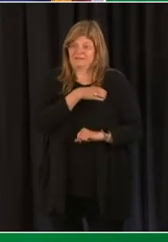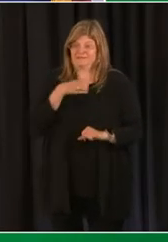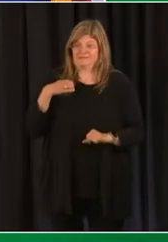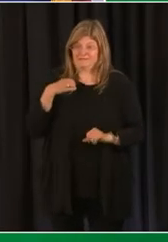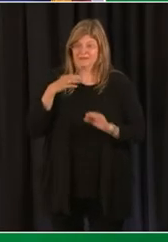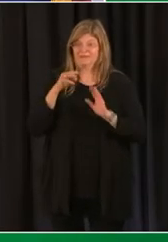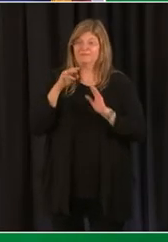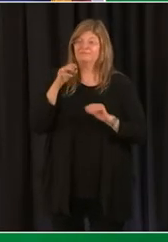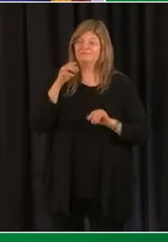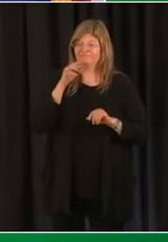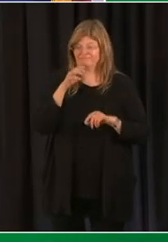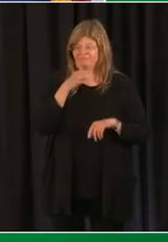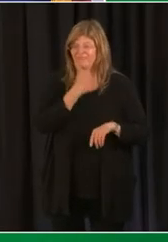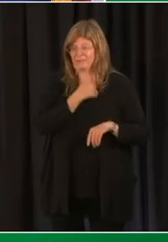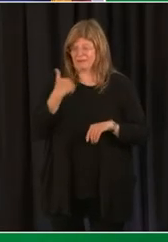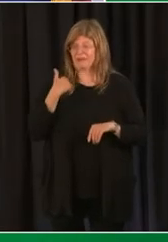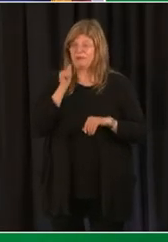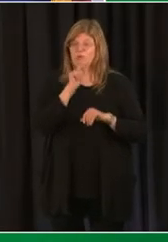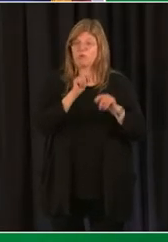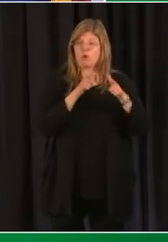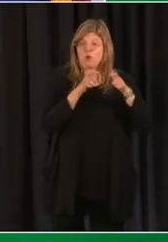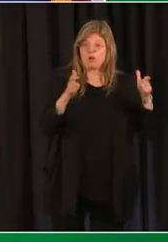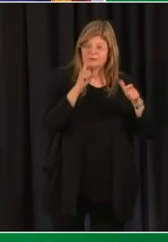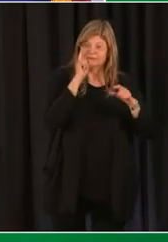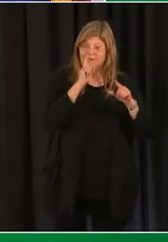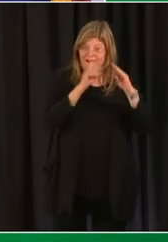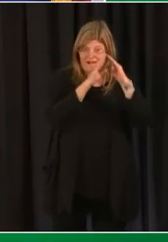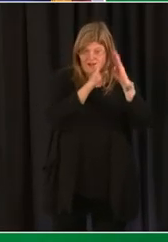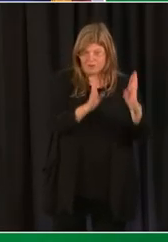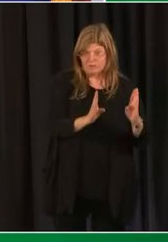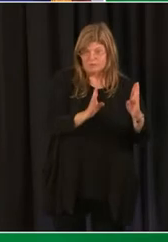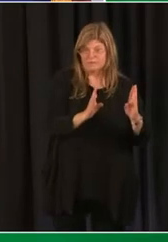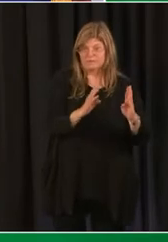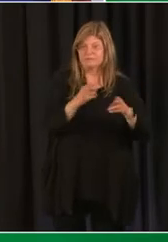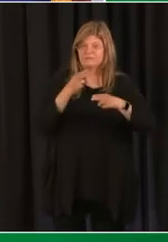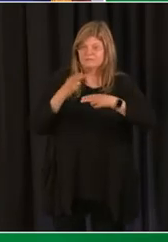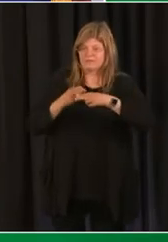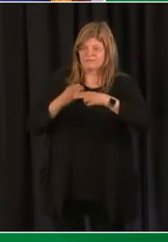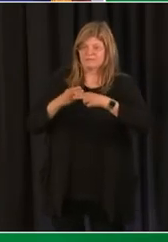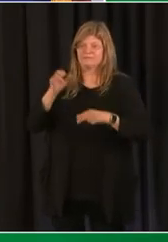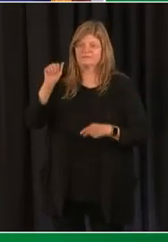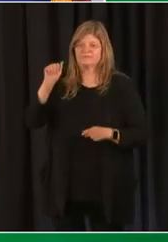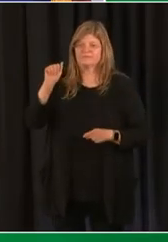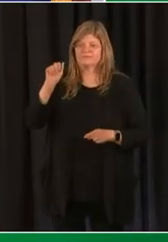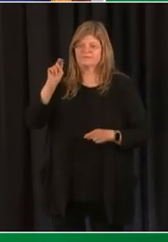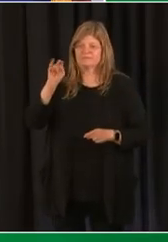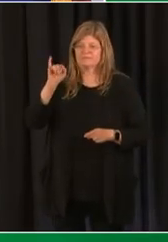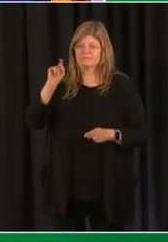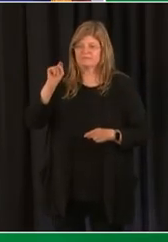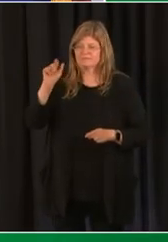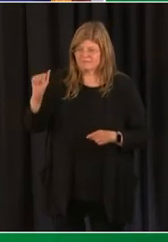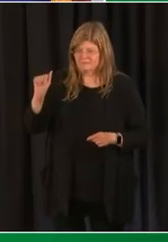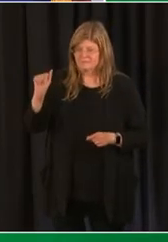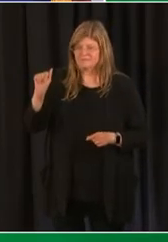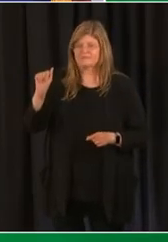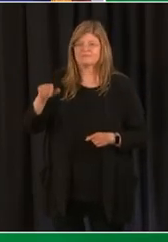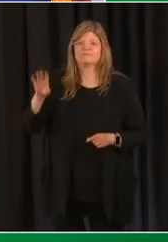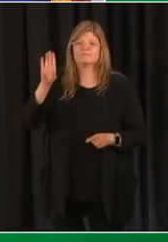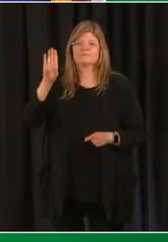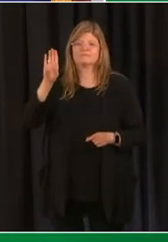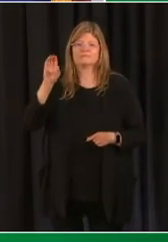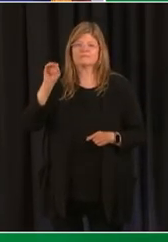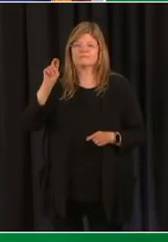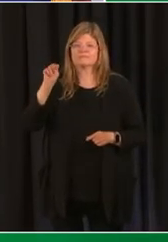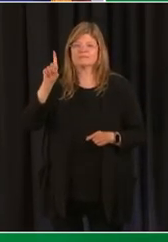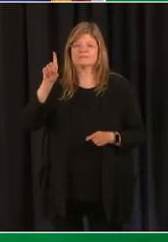member for housing, and that is Anita Bonds. We're happy that she's with us here today, and she's going to talk to us a little bit about the work that